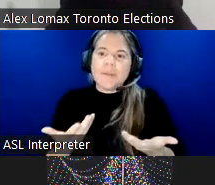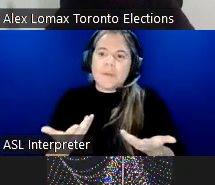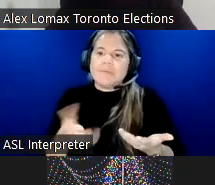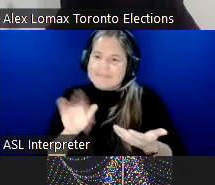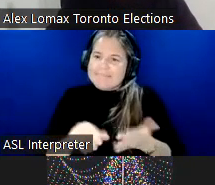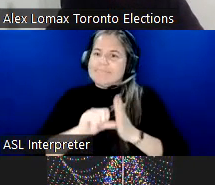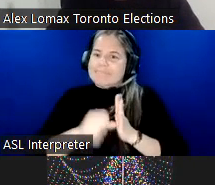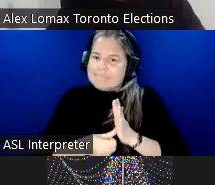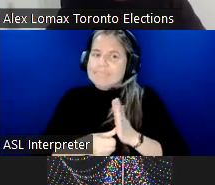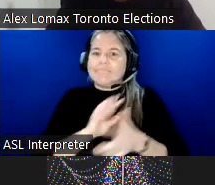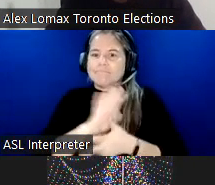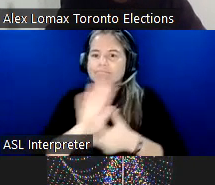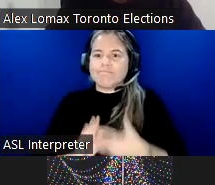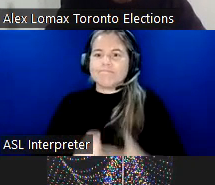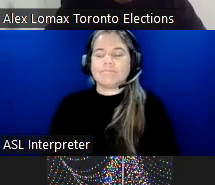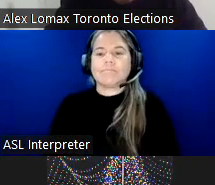points, yeah.